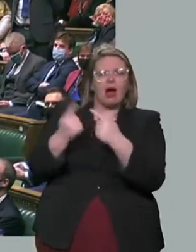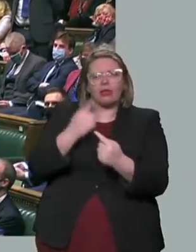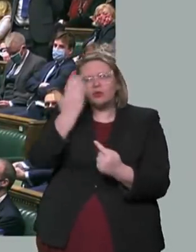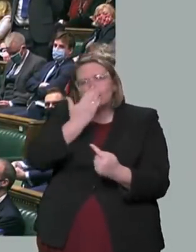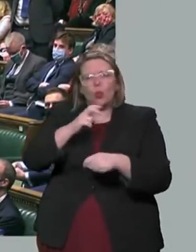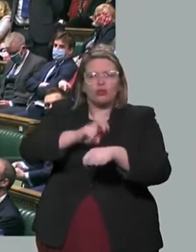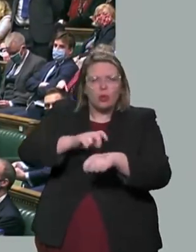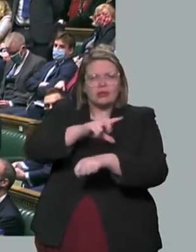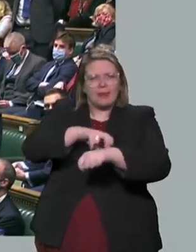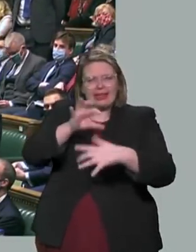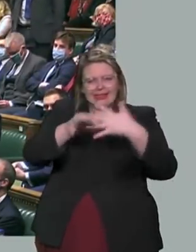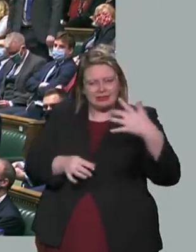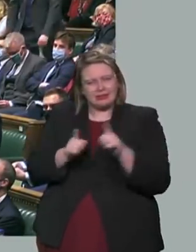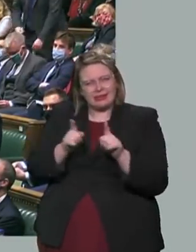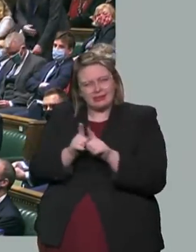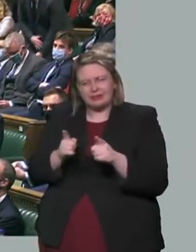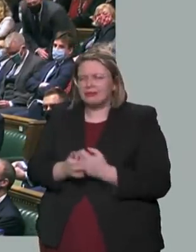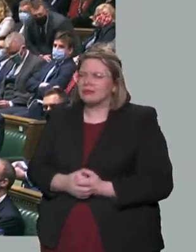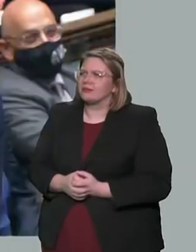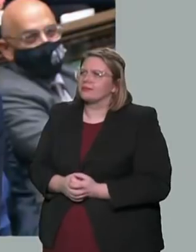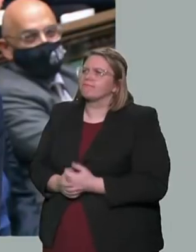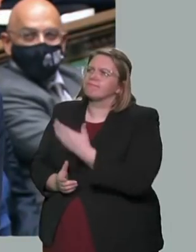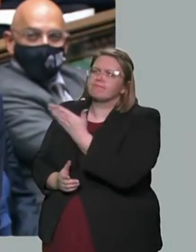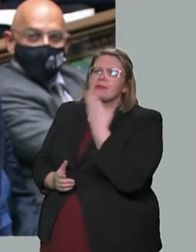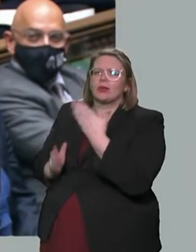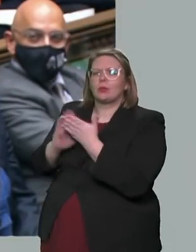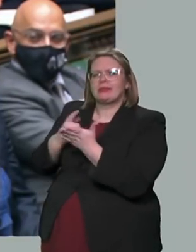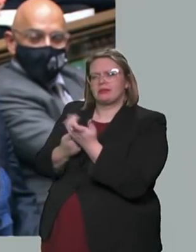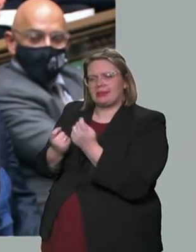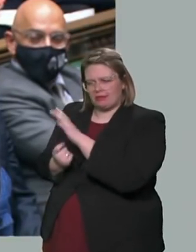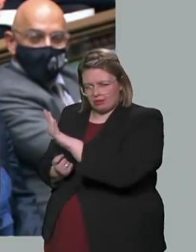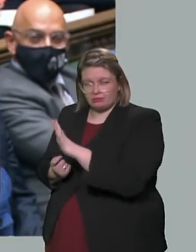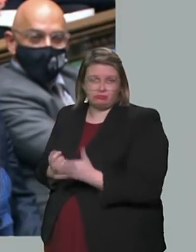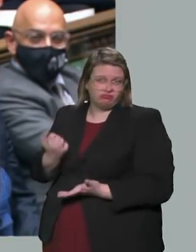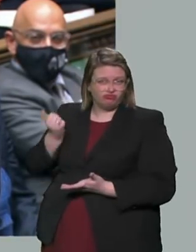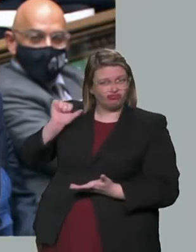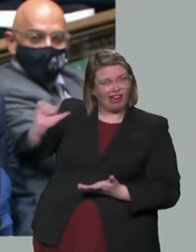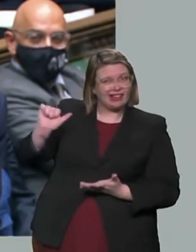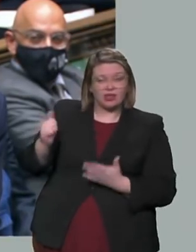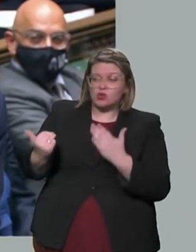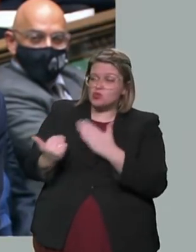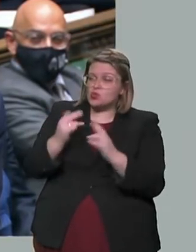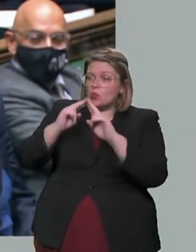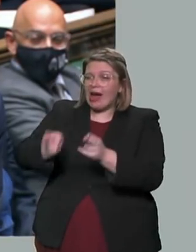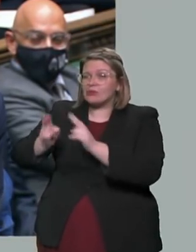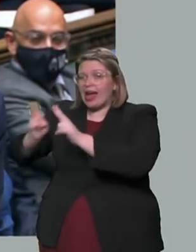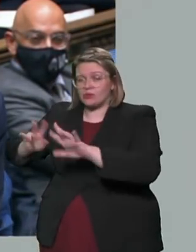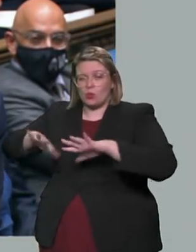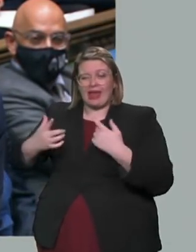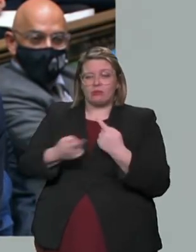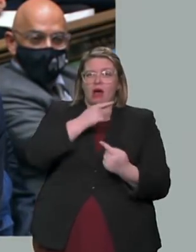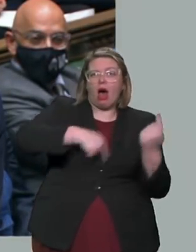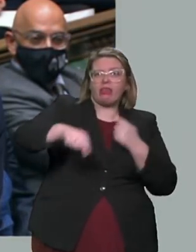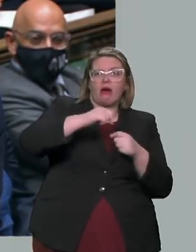Yes, Mr. Speaker, and that's why and I thank him, and he's completely right. You can't build new homes without putting in the